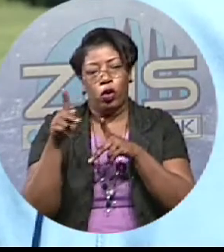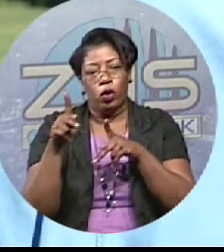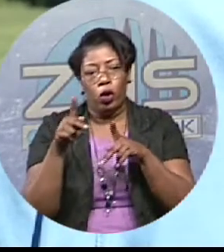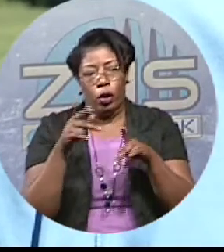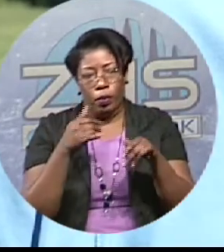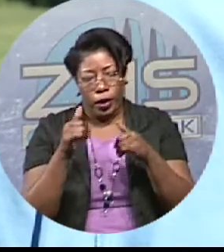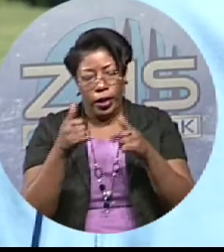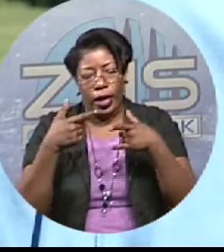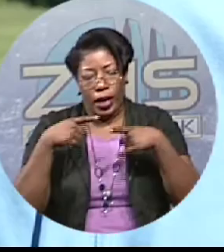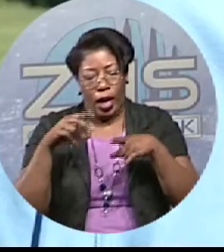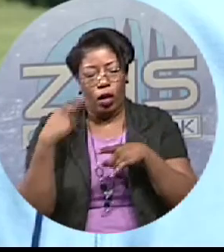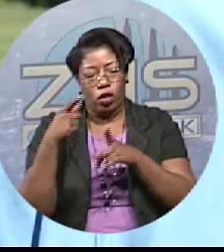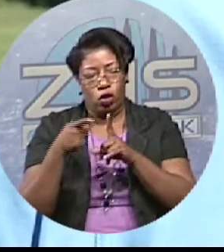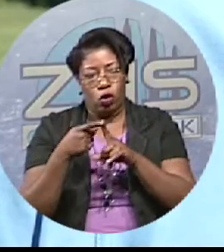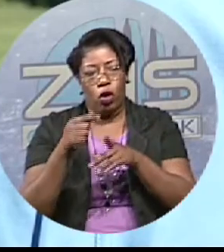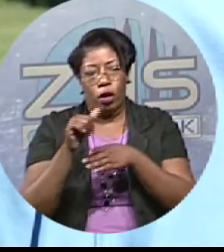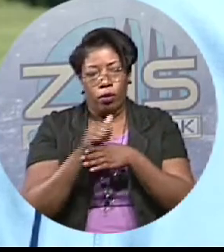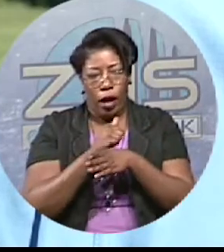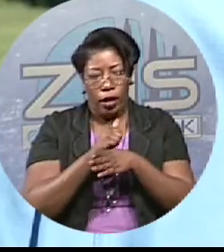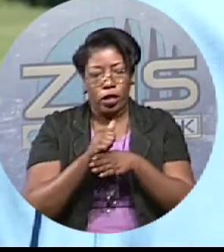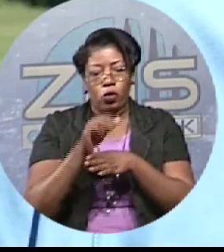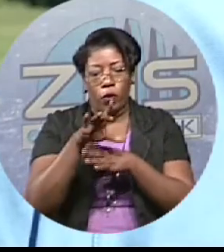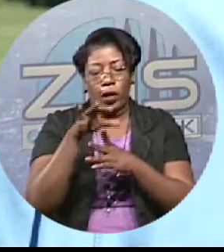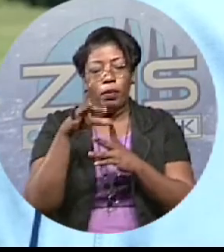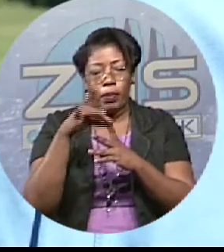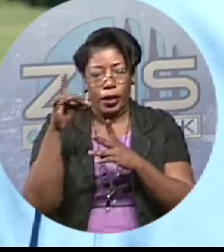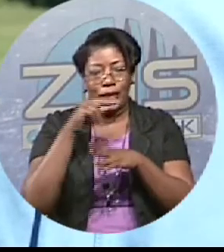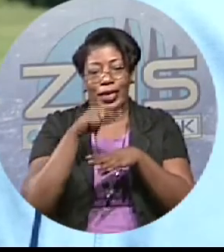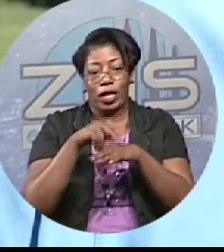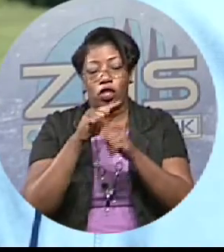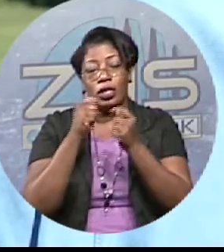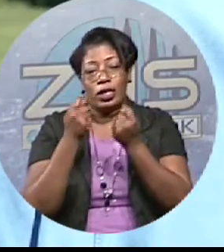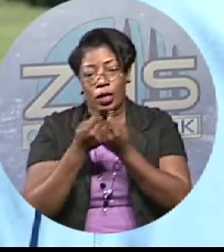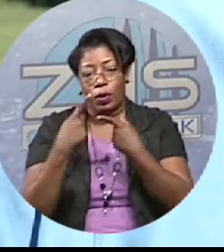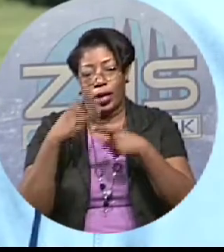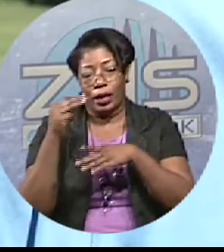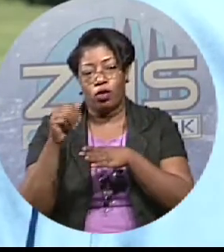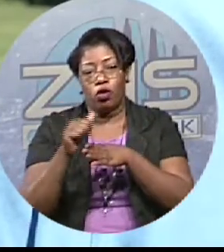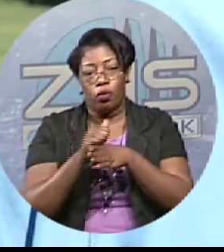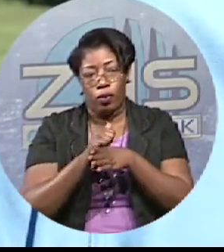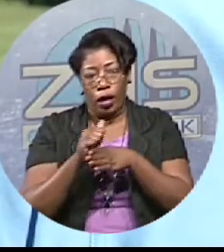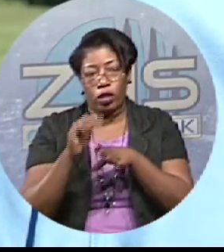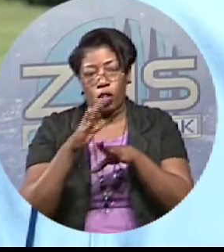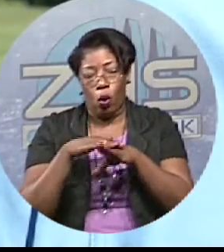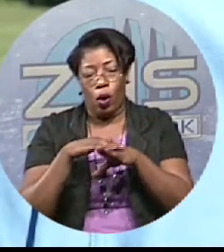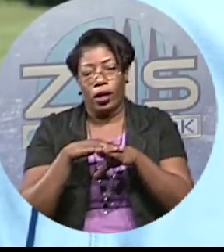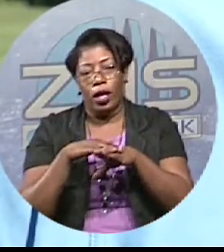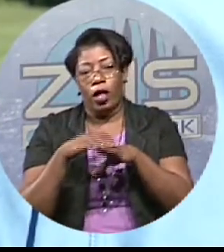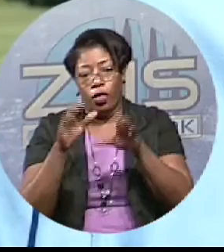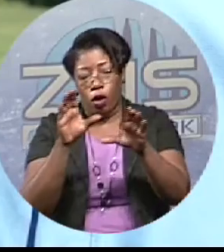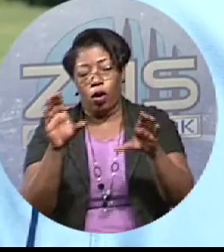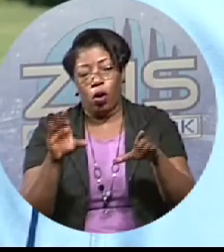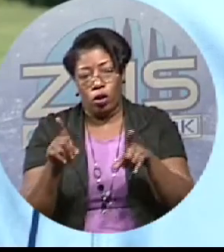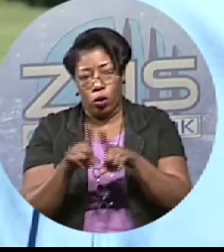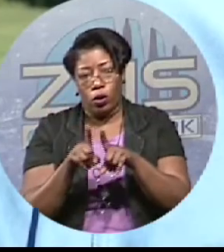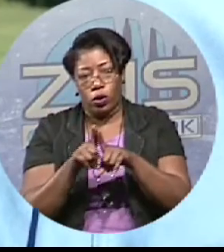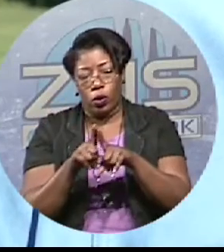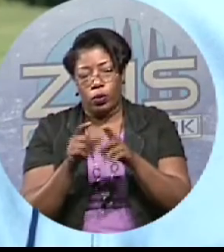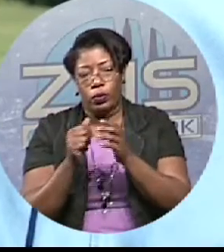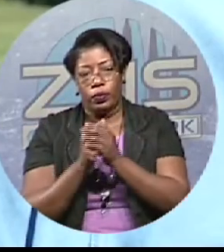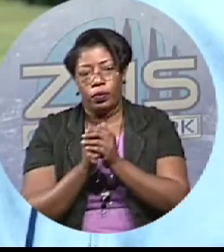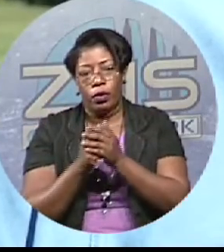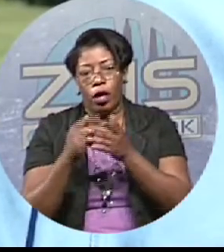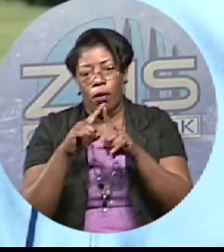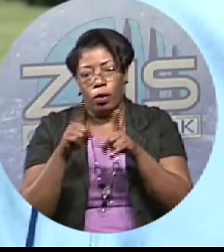some practice. When we select the national teams, they allow to practice at other golf courses as well. But we're very grateful for Ocean Club. But